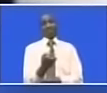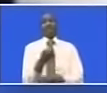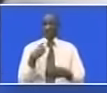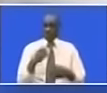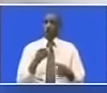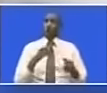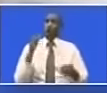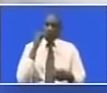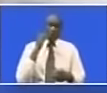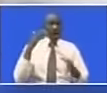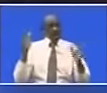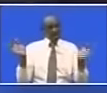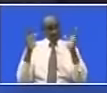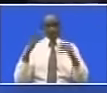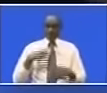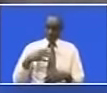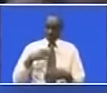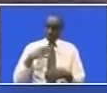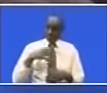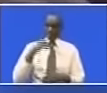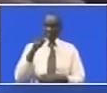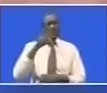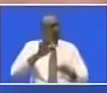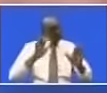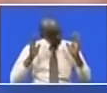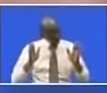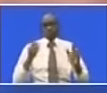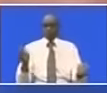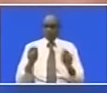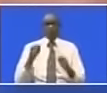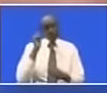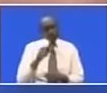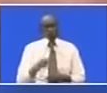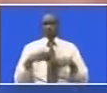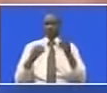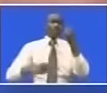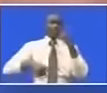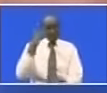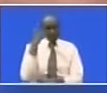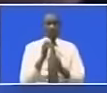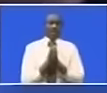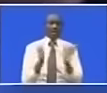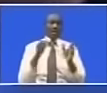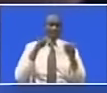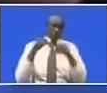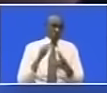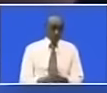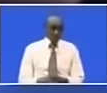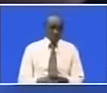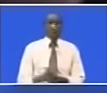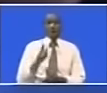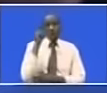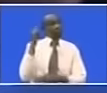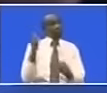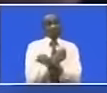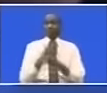Minister urged politicians to be wary of promises from witch doctors to help them secure victory in the general election. The law by itself cannot stop